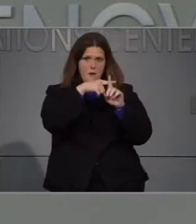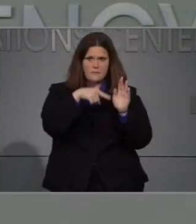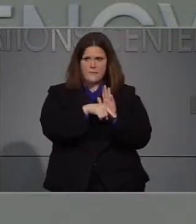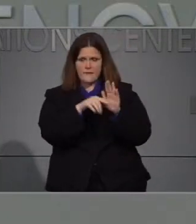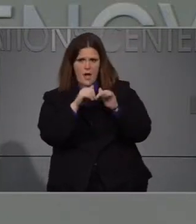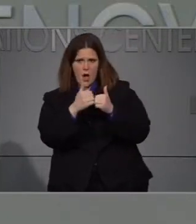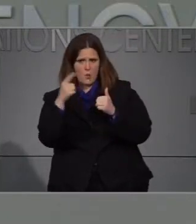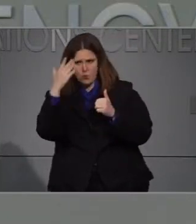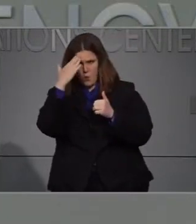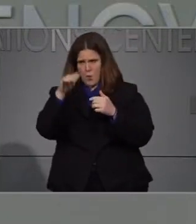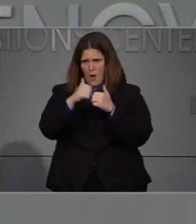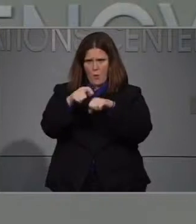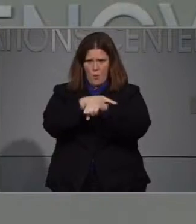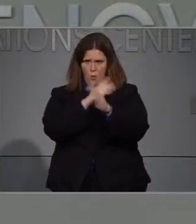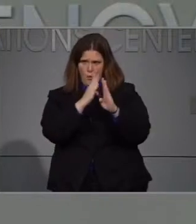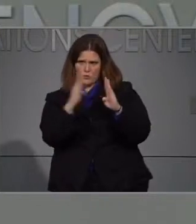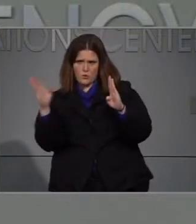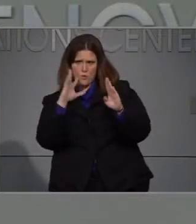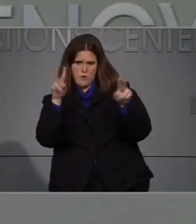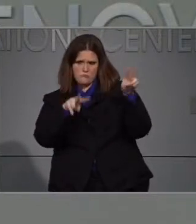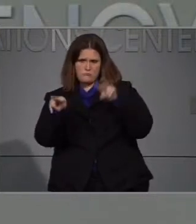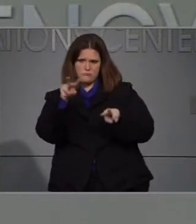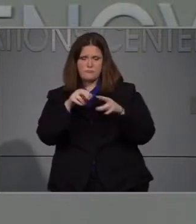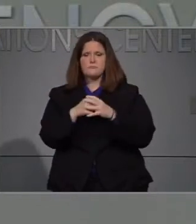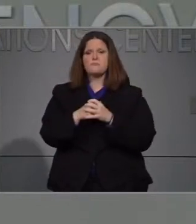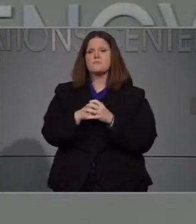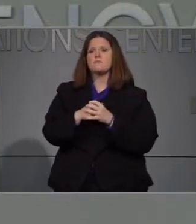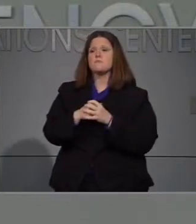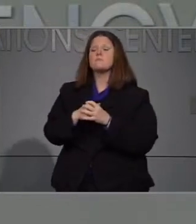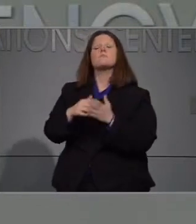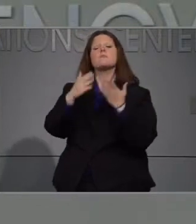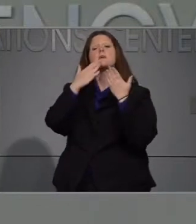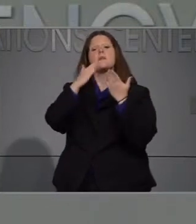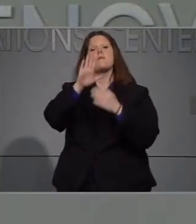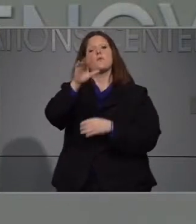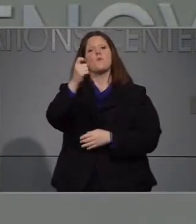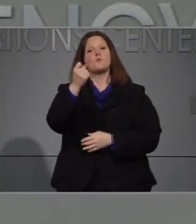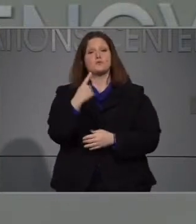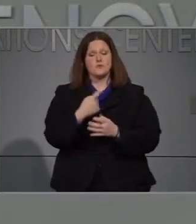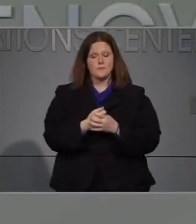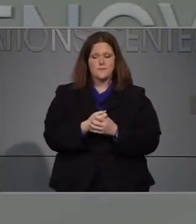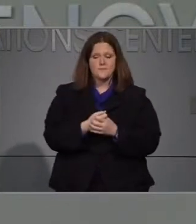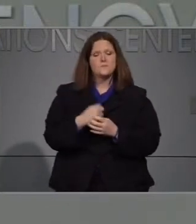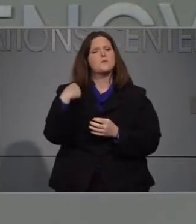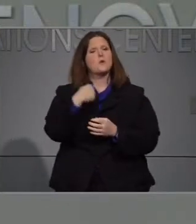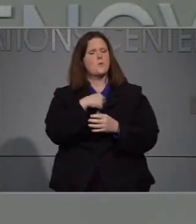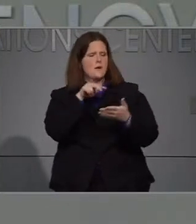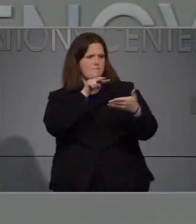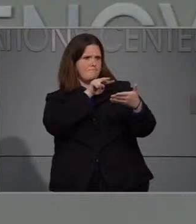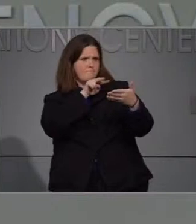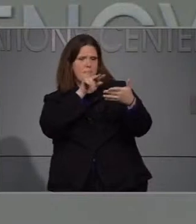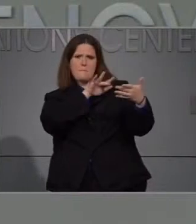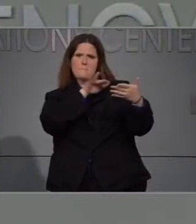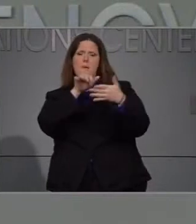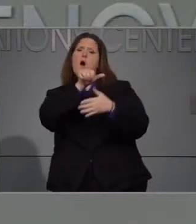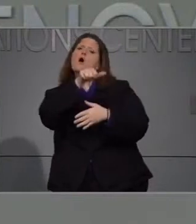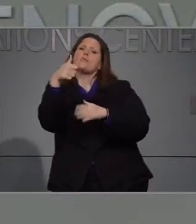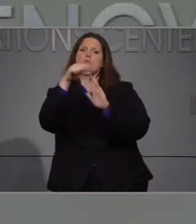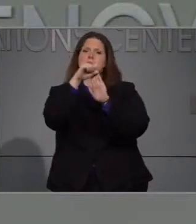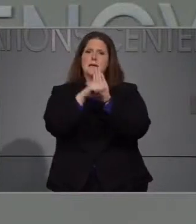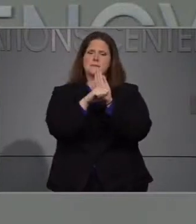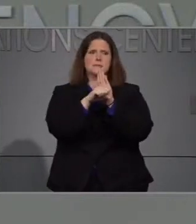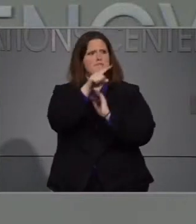Lynn, thanks for that question. As we look at the scientific evidence on the impact of face coverings in other states, I think it can have a